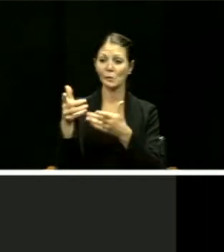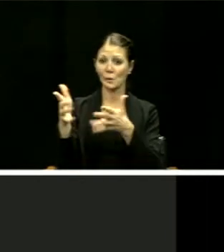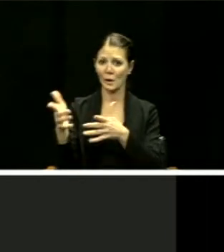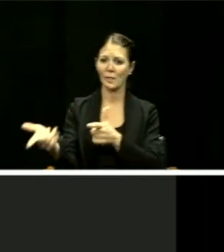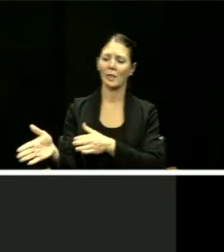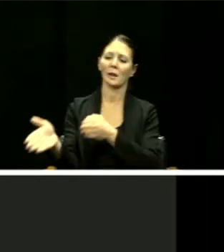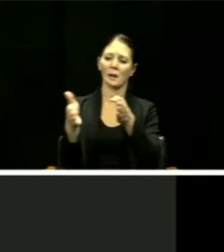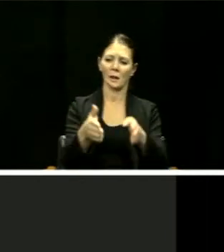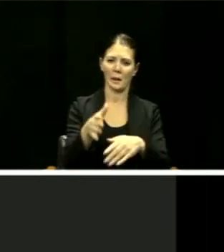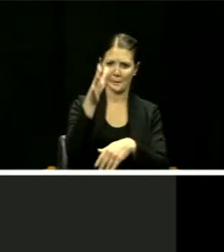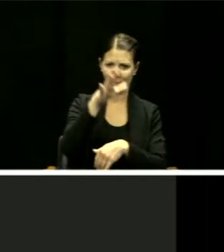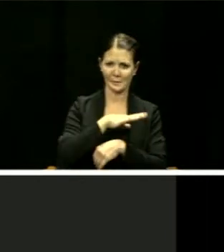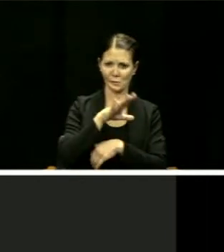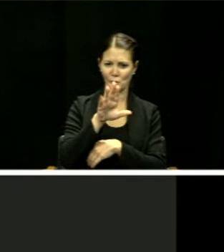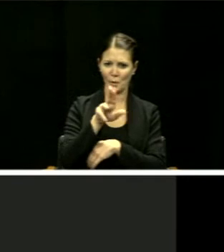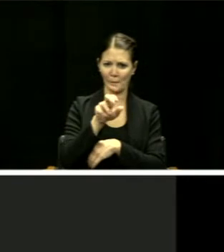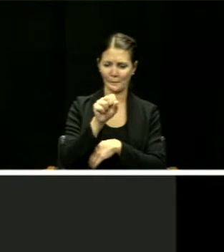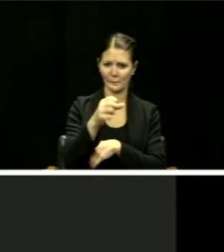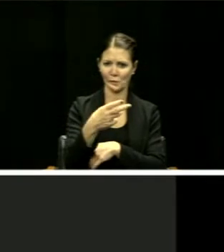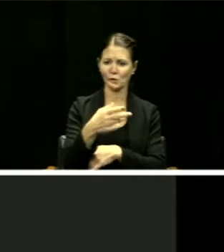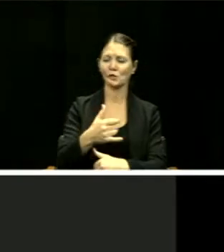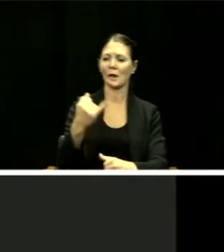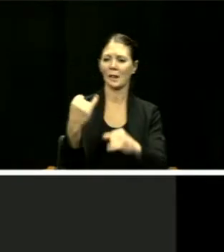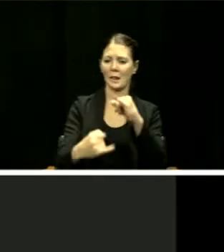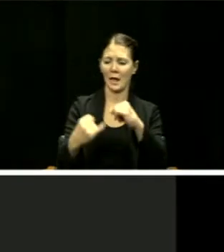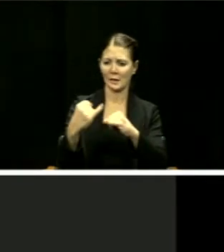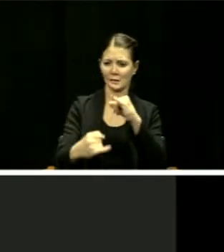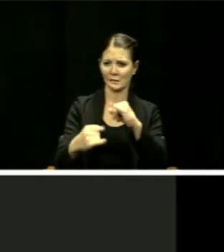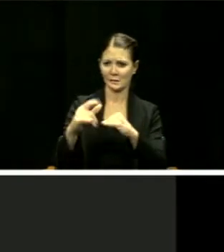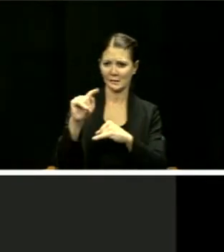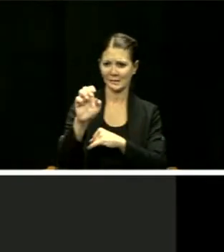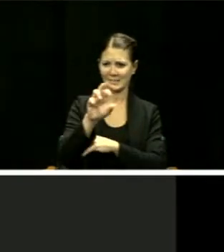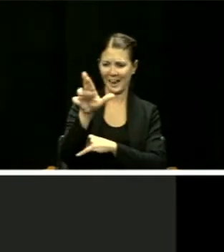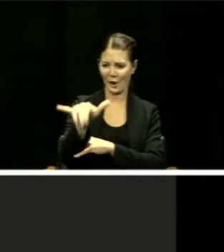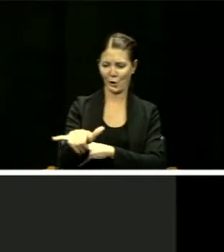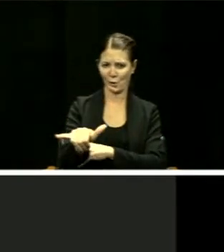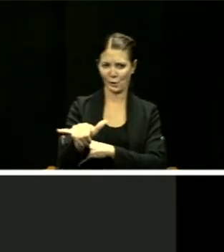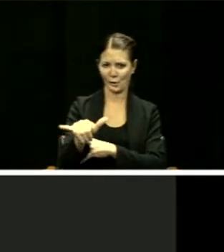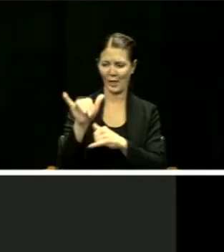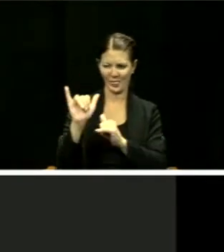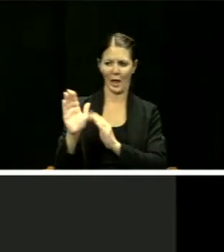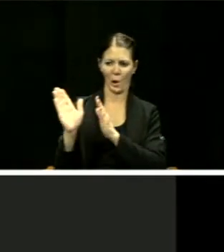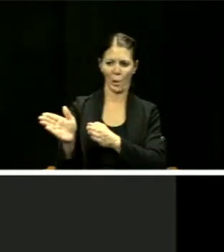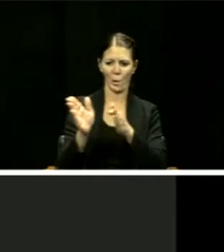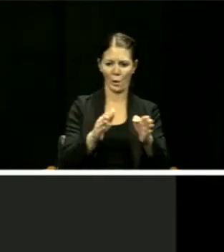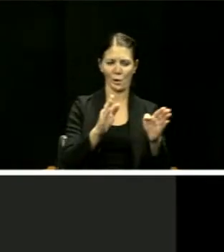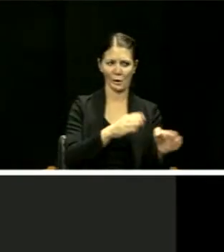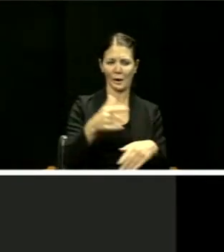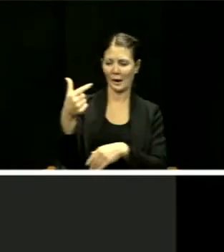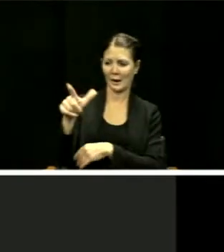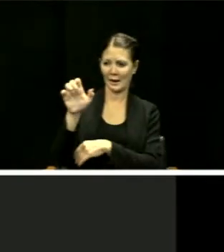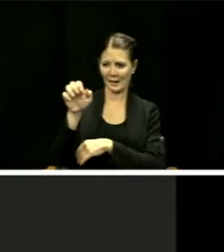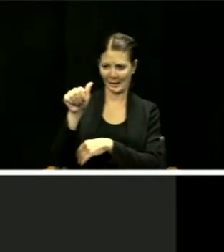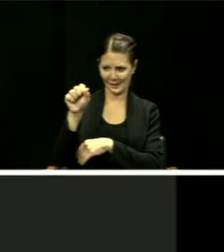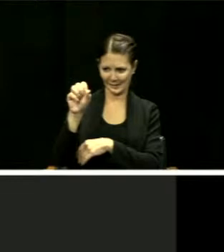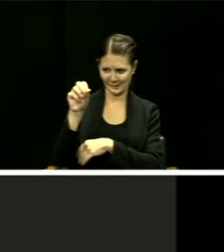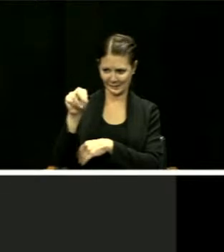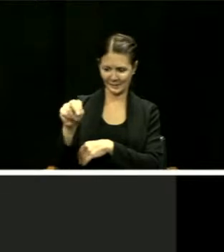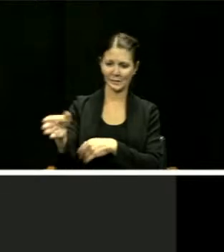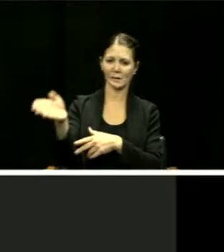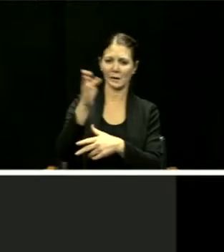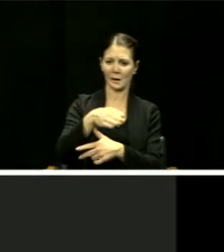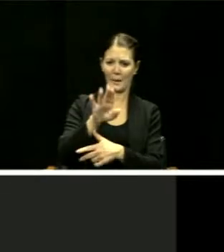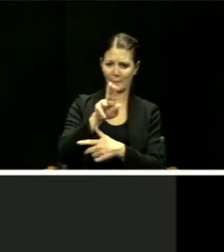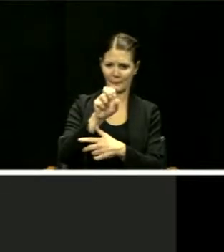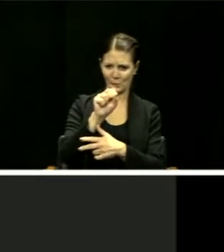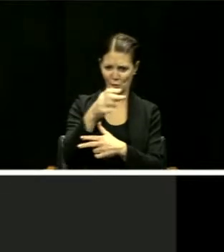Bush, and lastly, Terry, in that order. Mr. Gleason, you are more than welcome